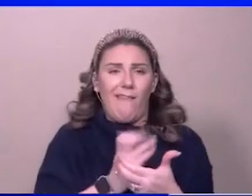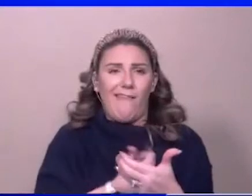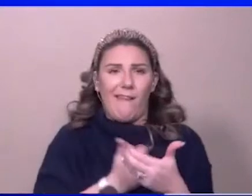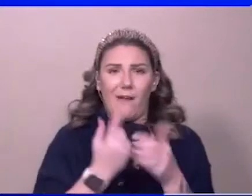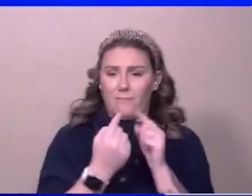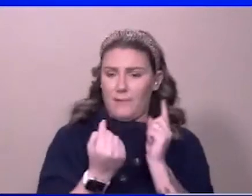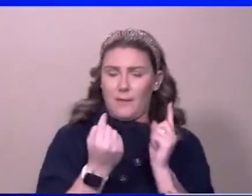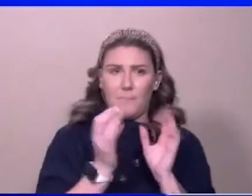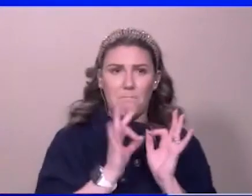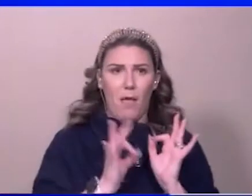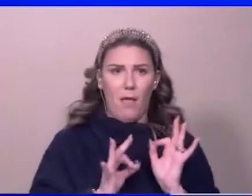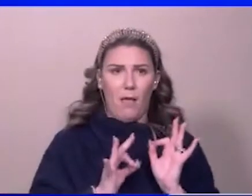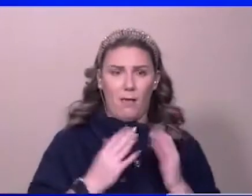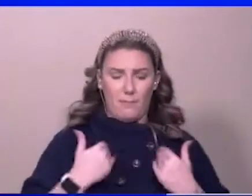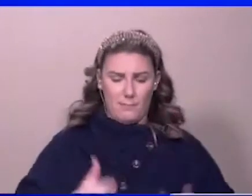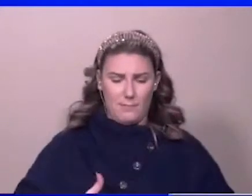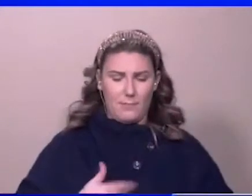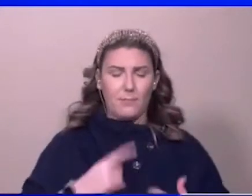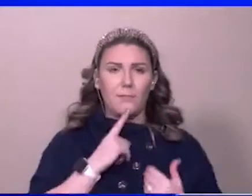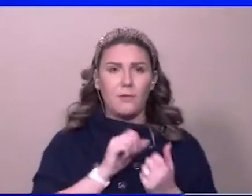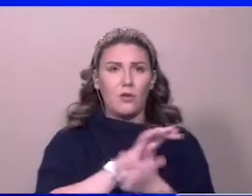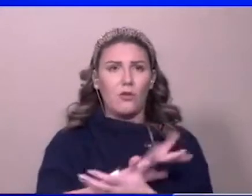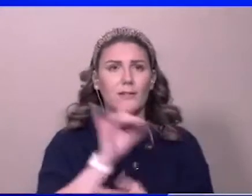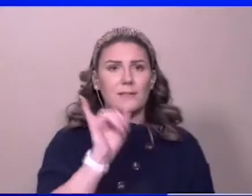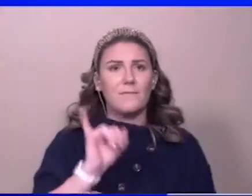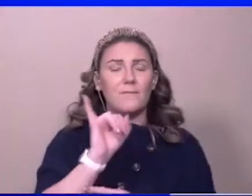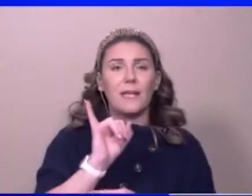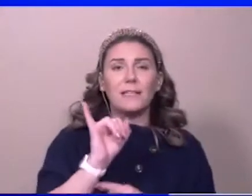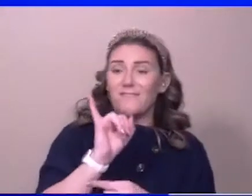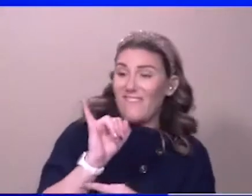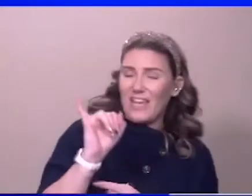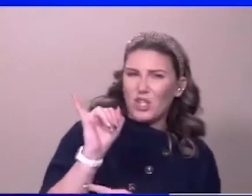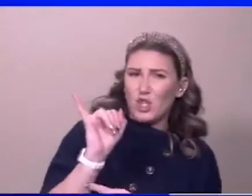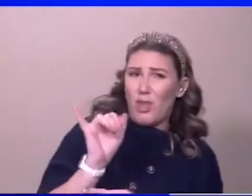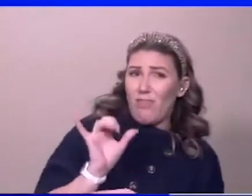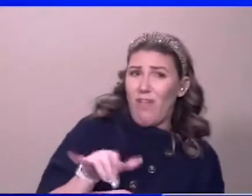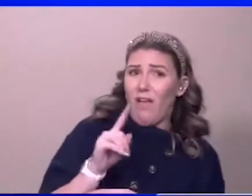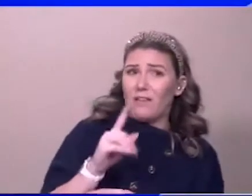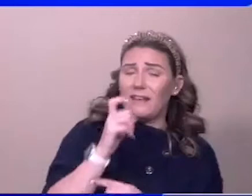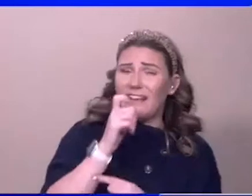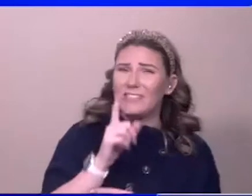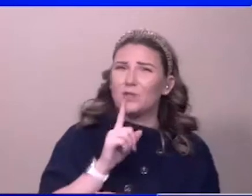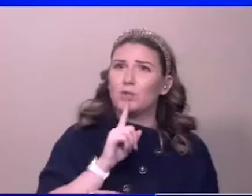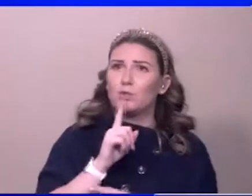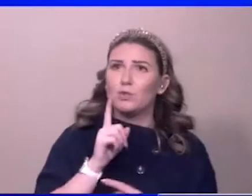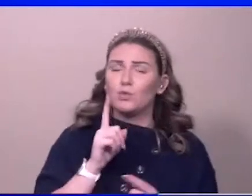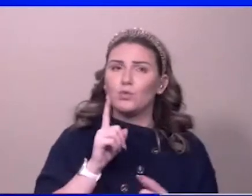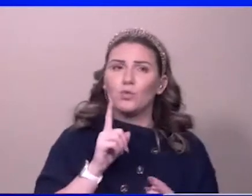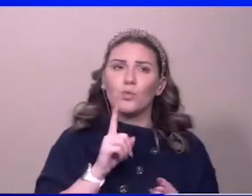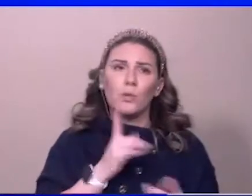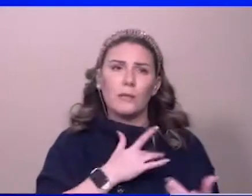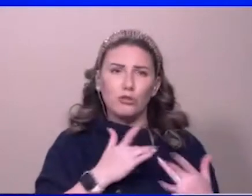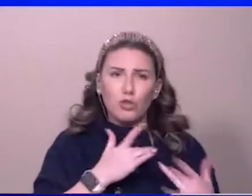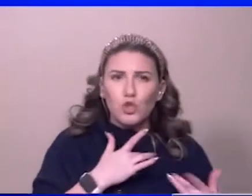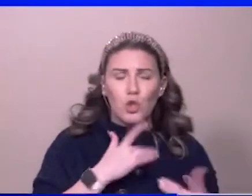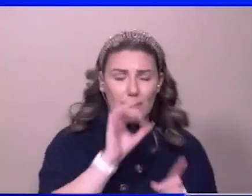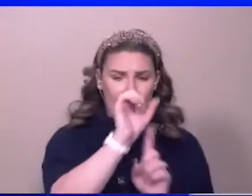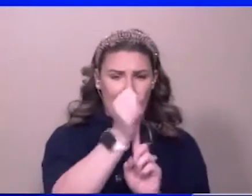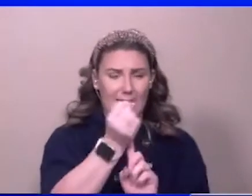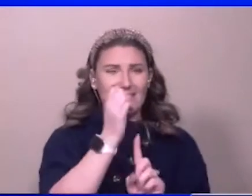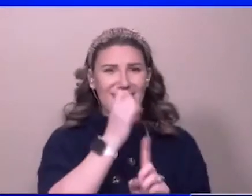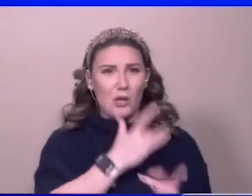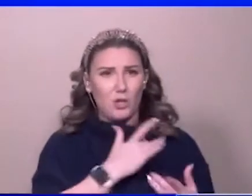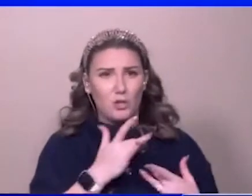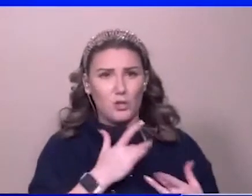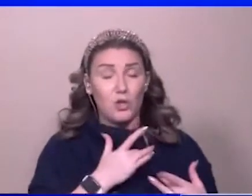immunity, causing infection. But infection is not necessarily what we have concerns about. Cases are not necessarily what we have concern about. What we have